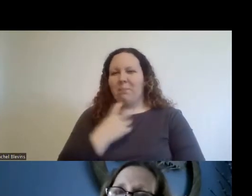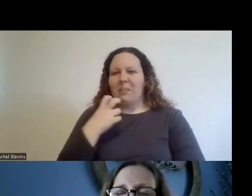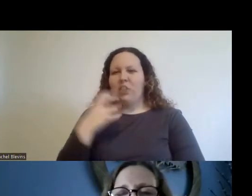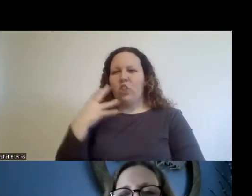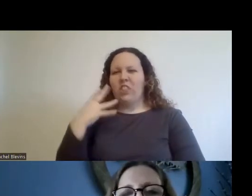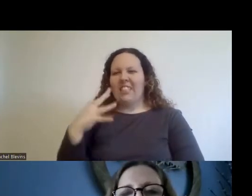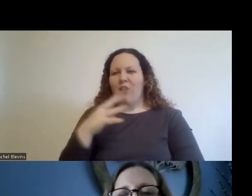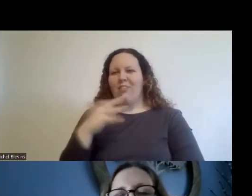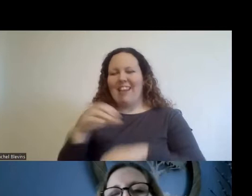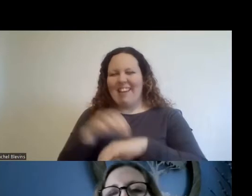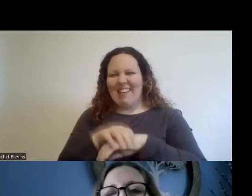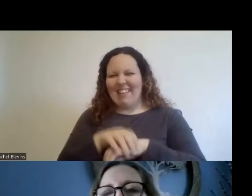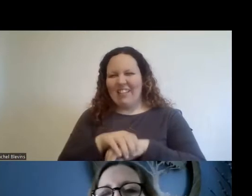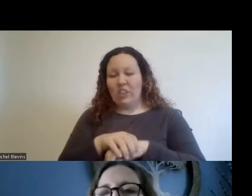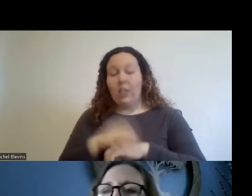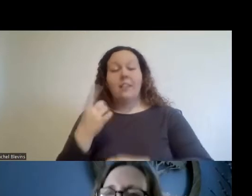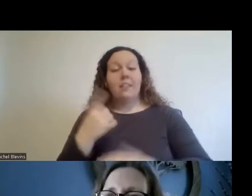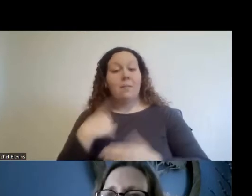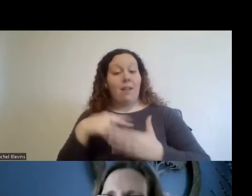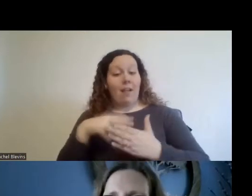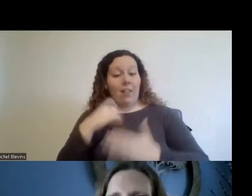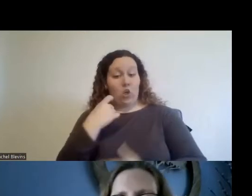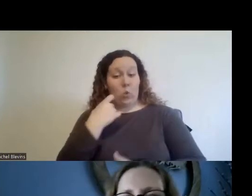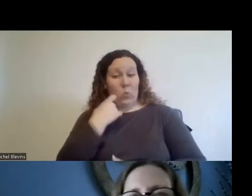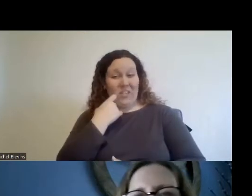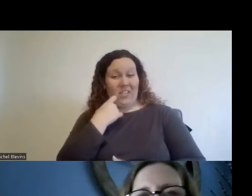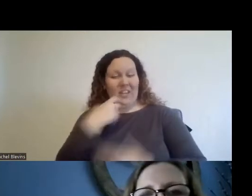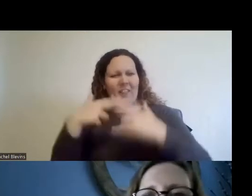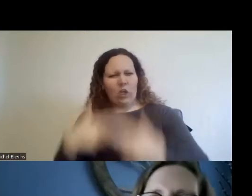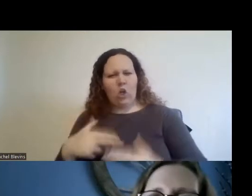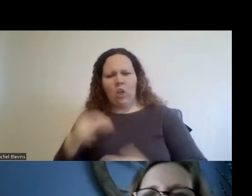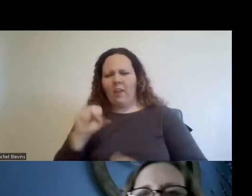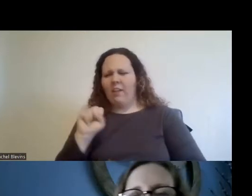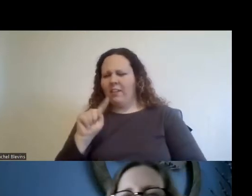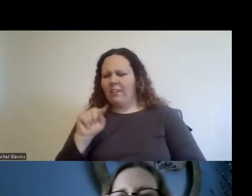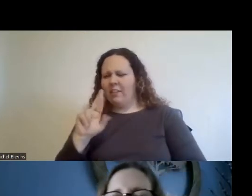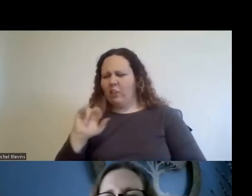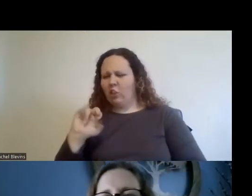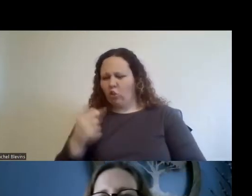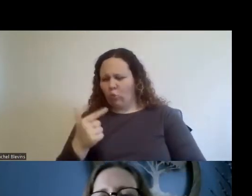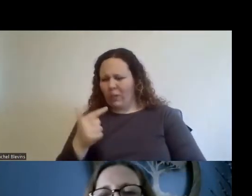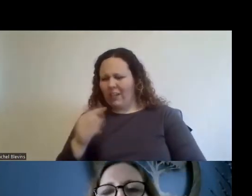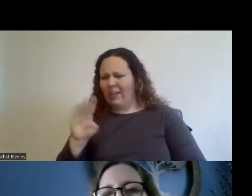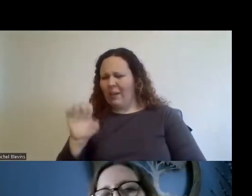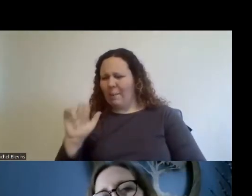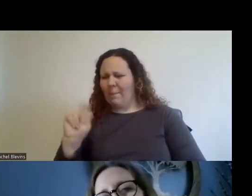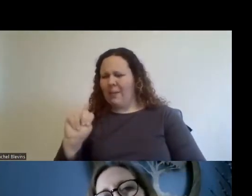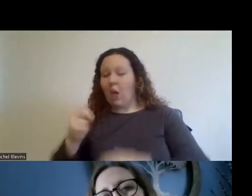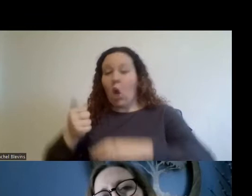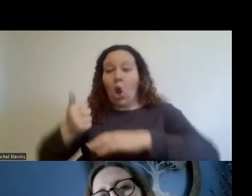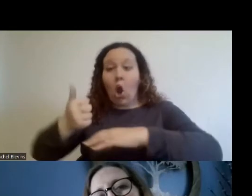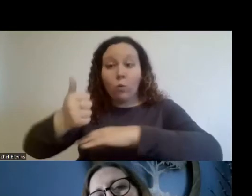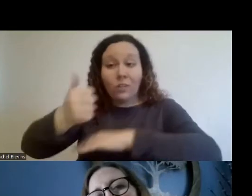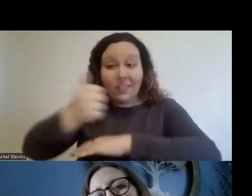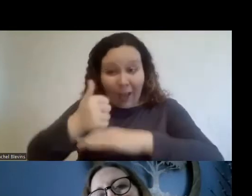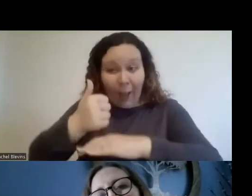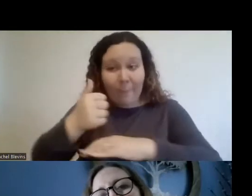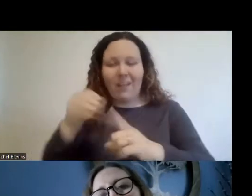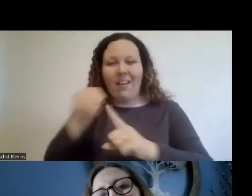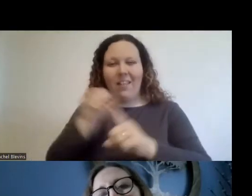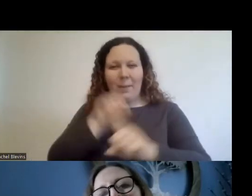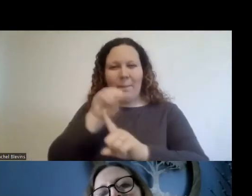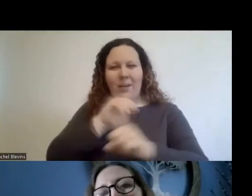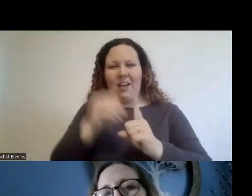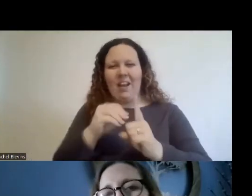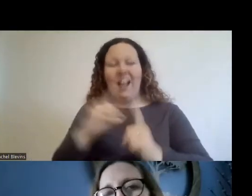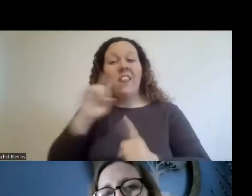learned recently is they call it the string bean, and it's on top of the speech banana. And they believe that all kids should be